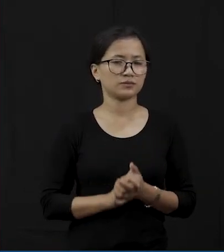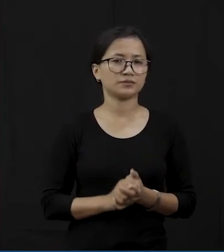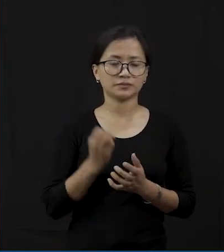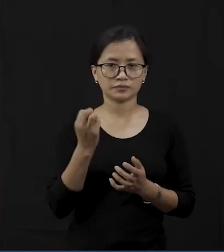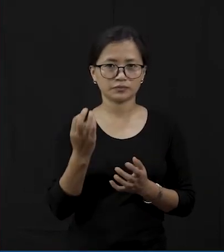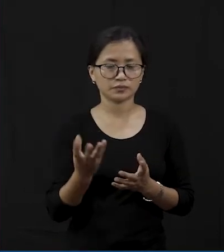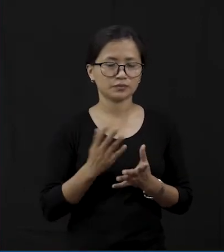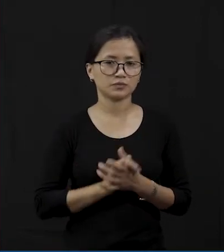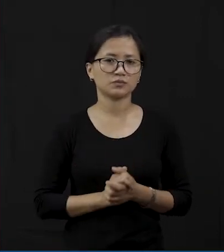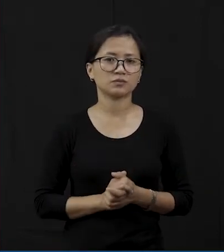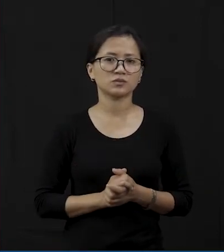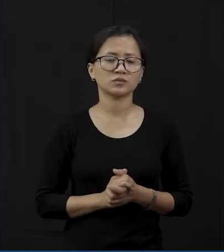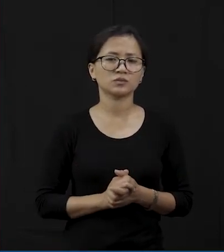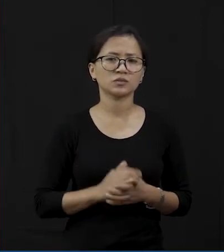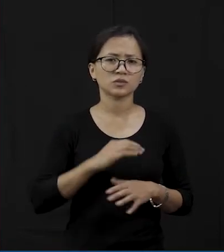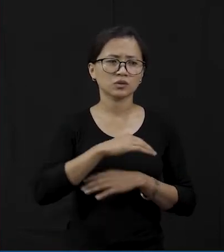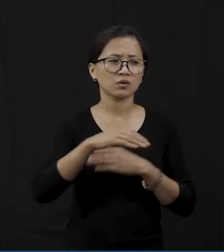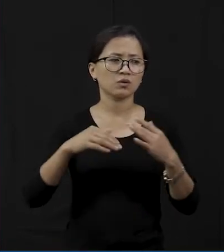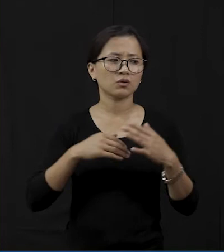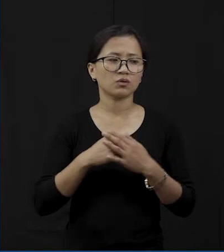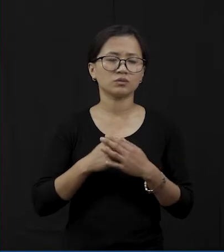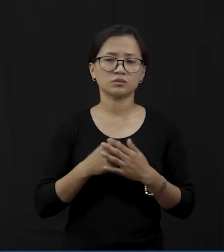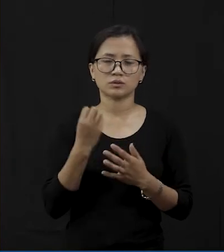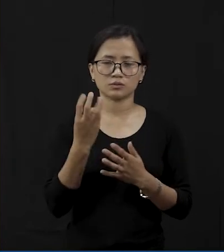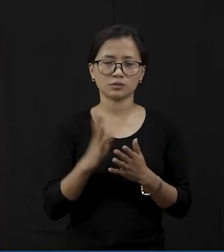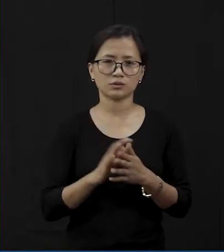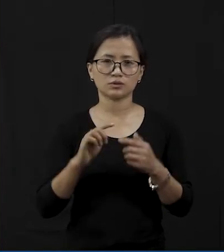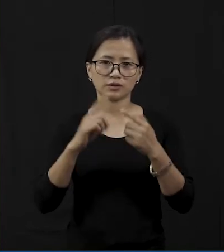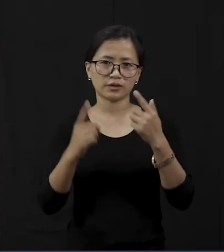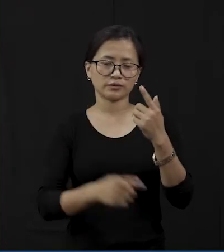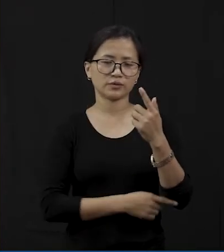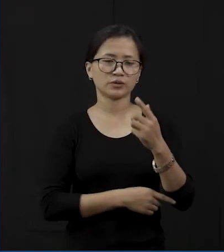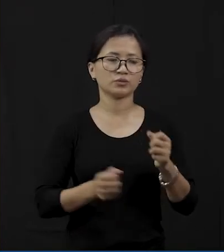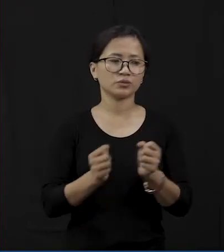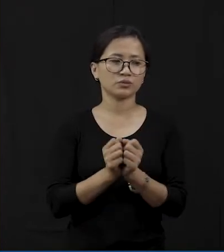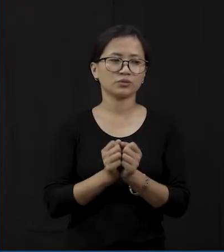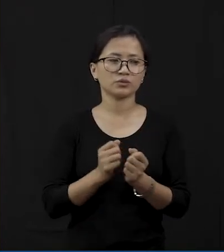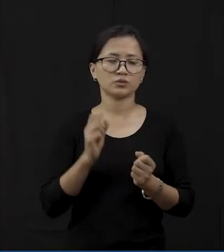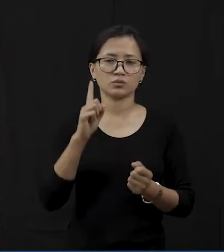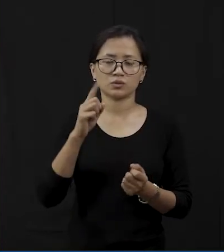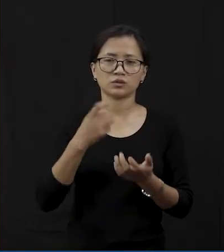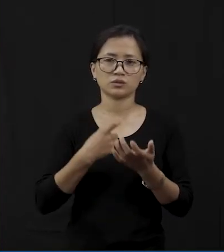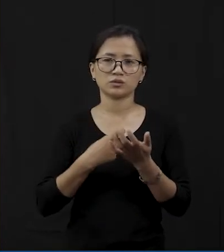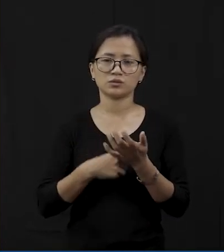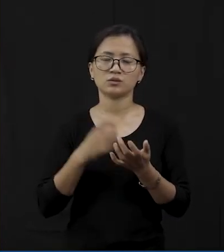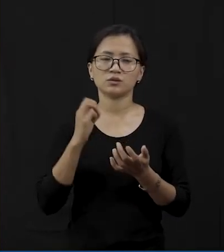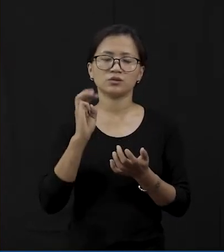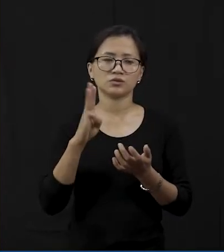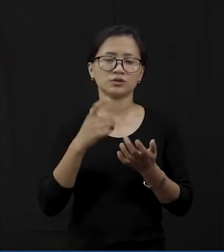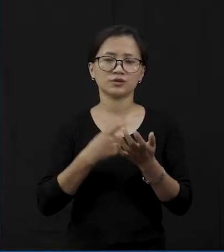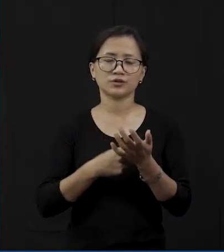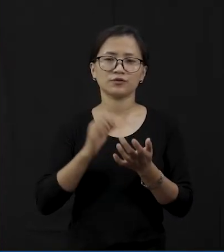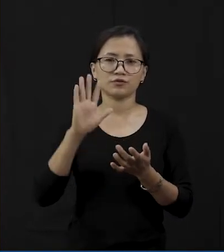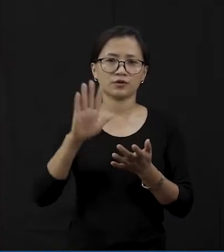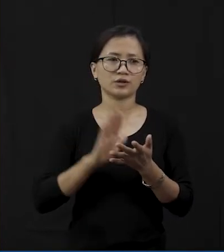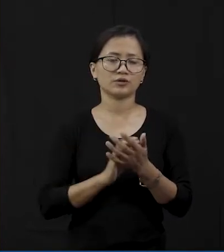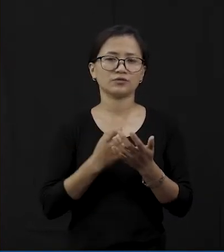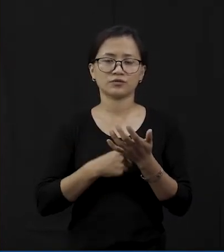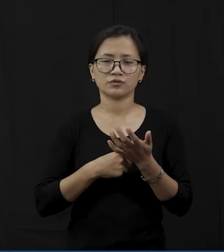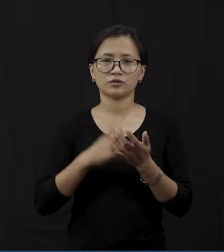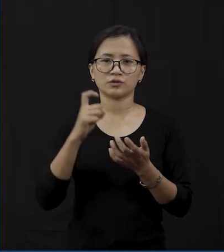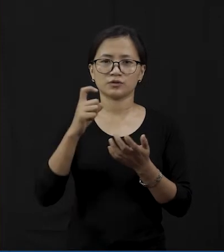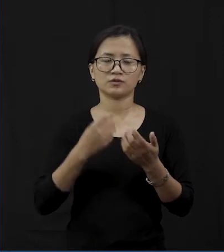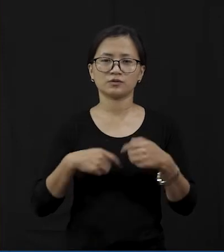Now all numbers ending with 1, 3, 5, 7, and 9